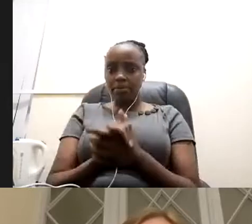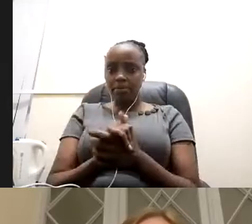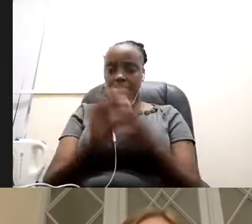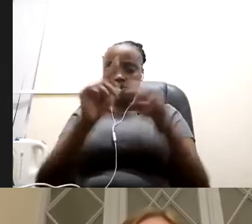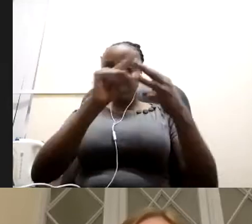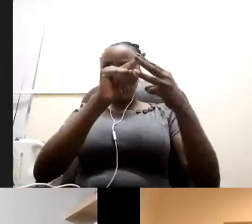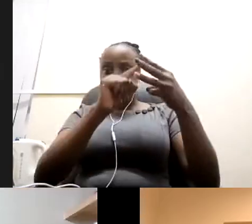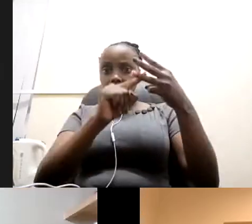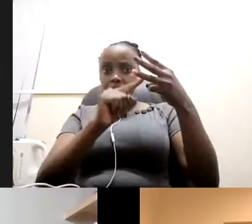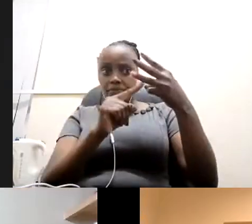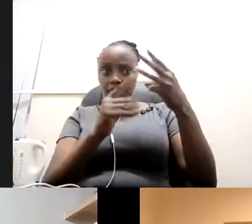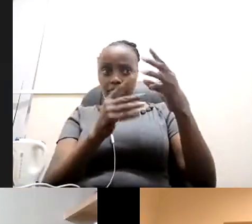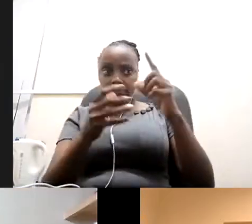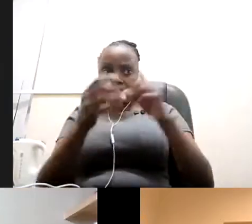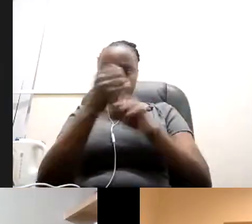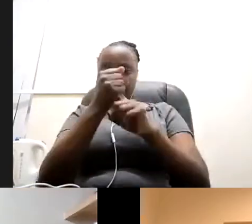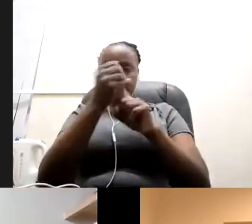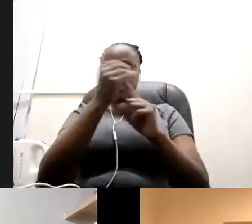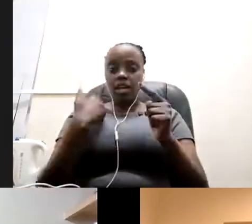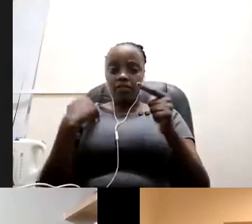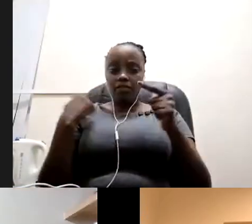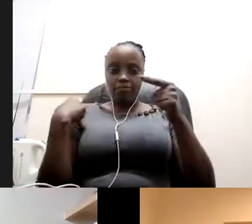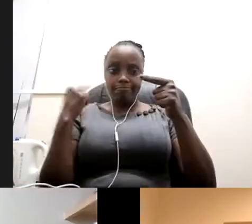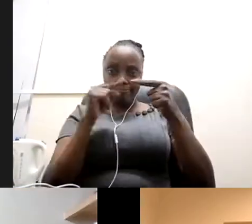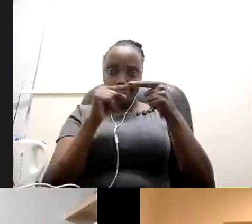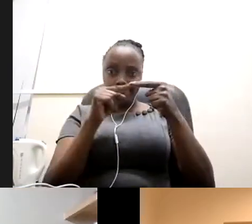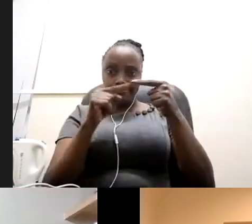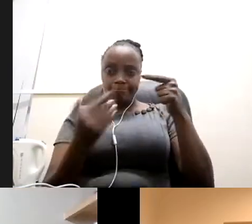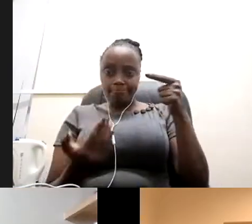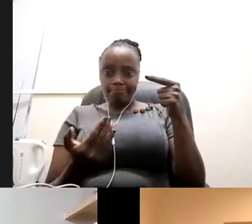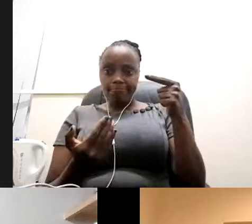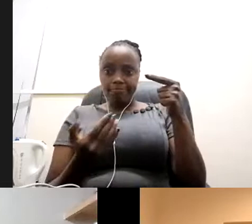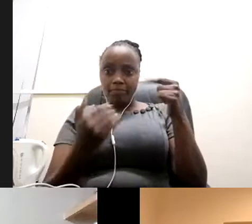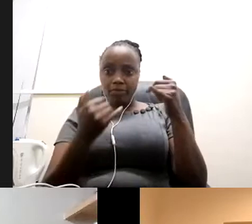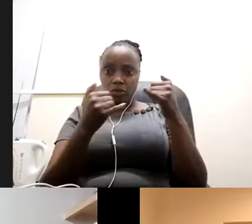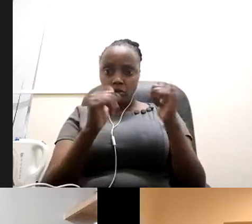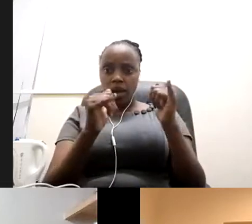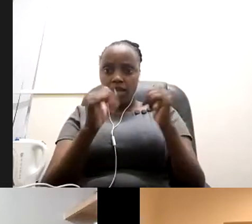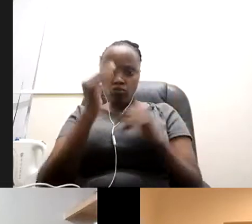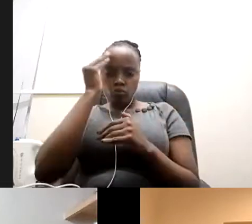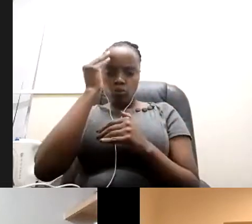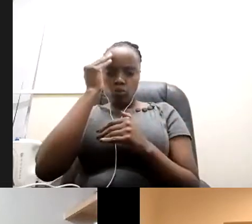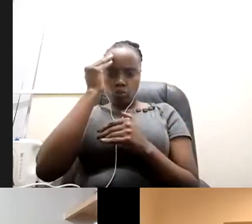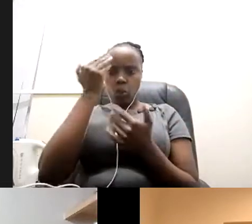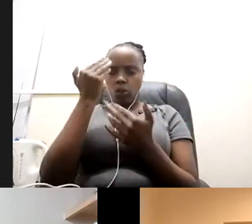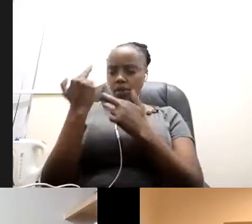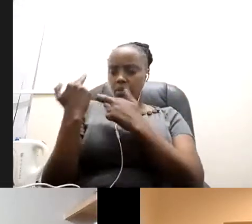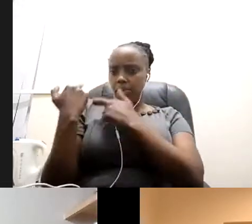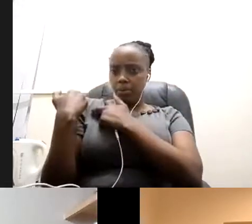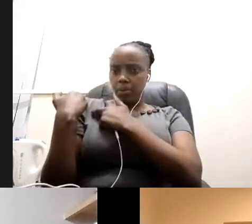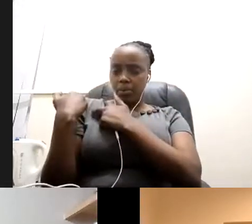my opinion, has been to underline the role of local